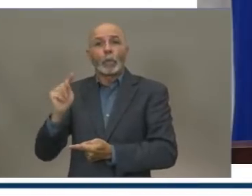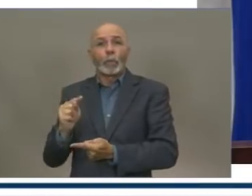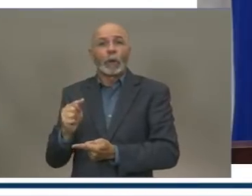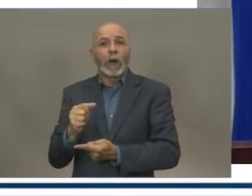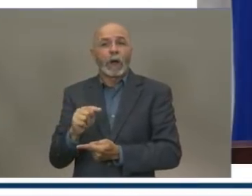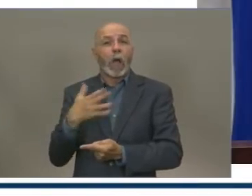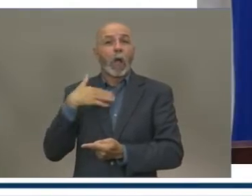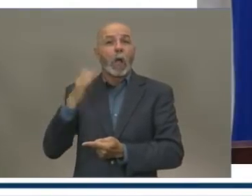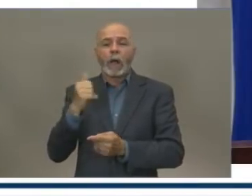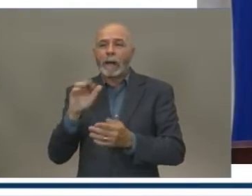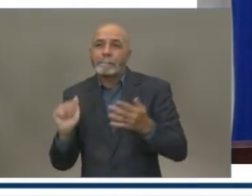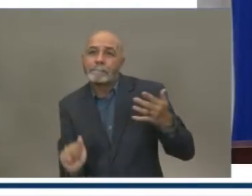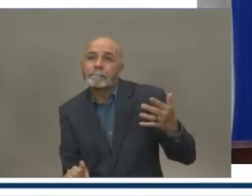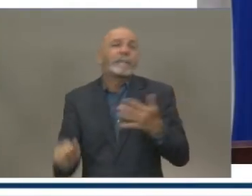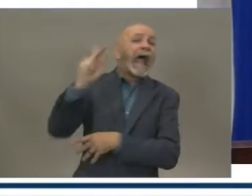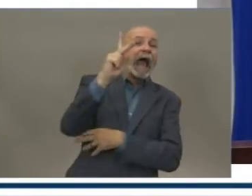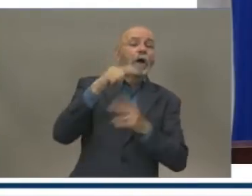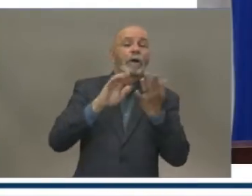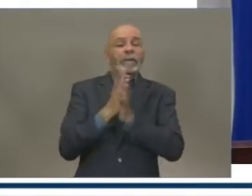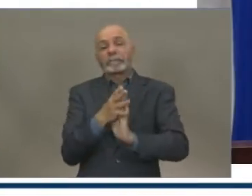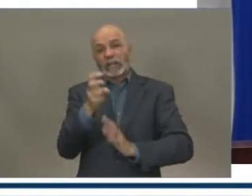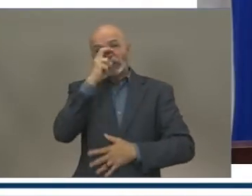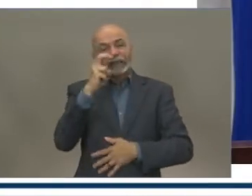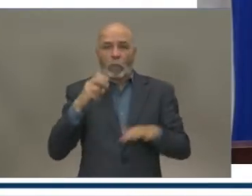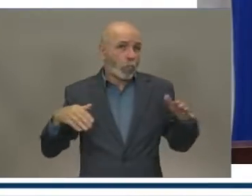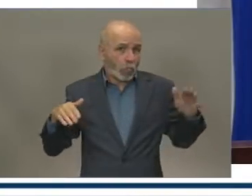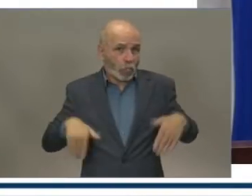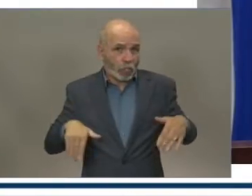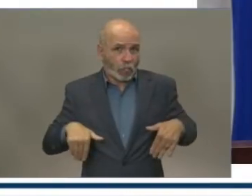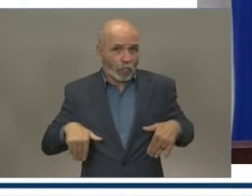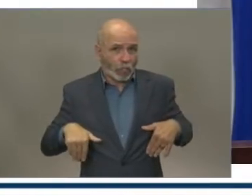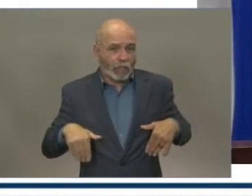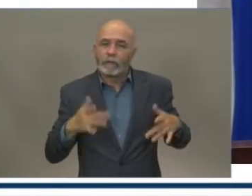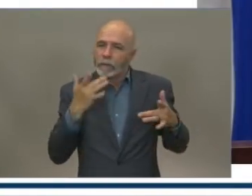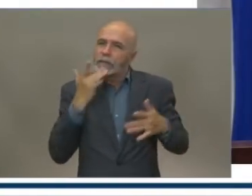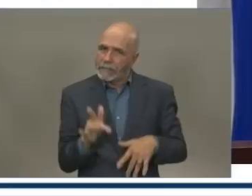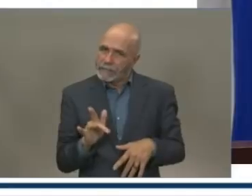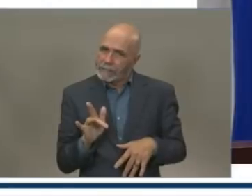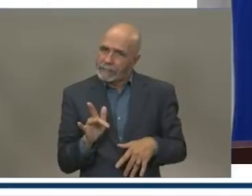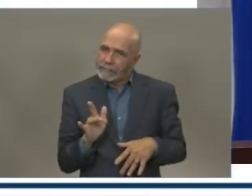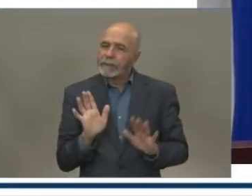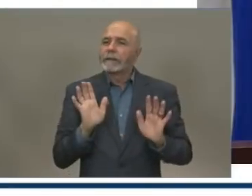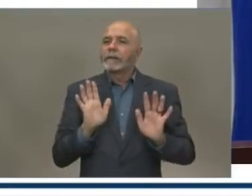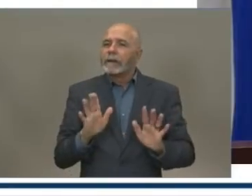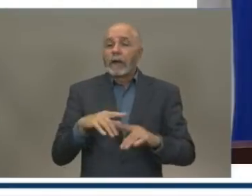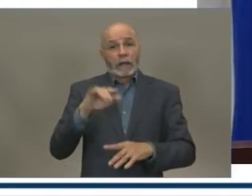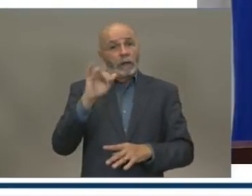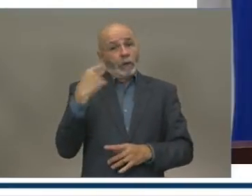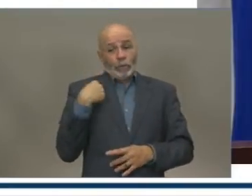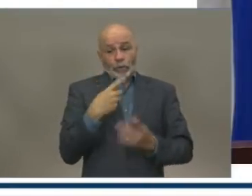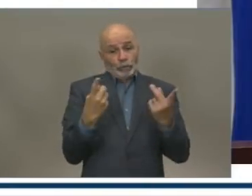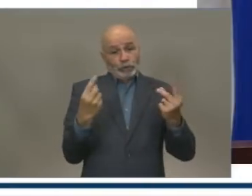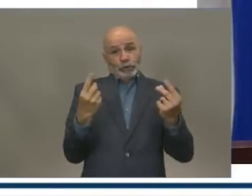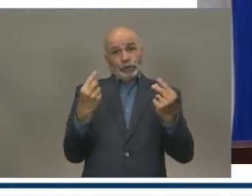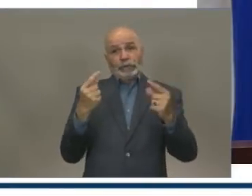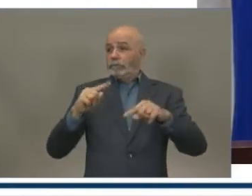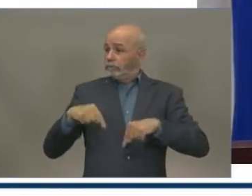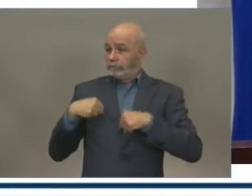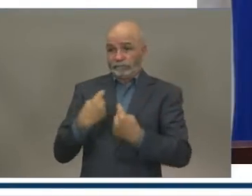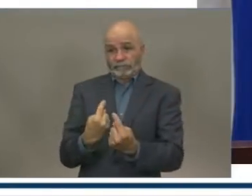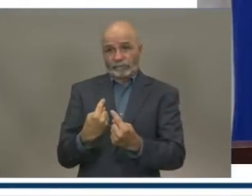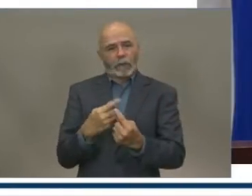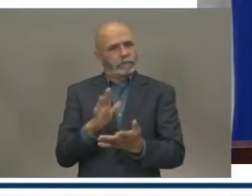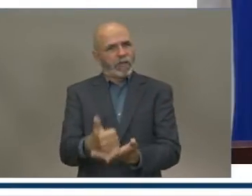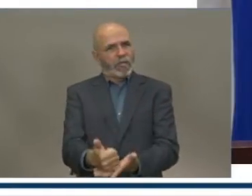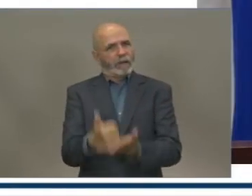targeted restrictions in any specific area. Everything we're doing is working to keep people safe. So I'm